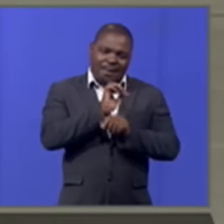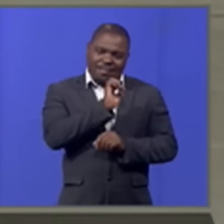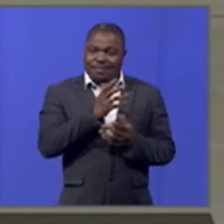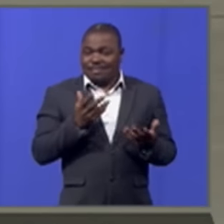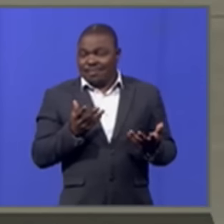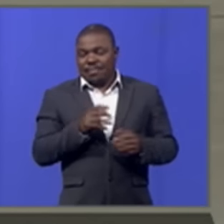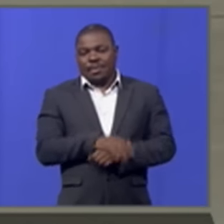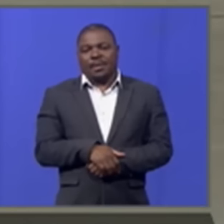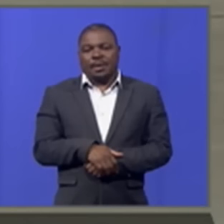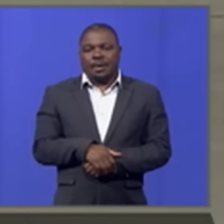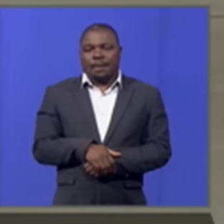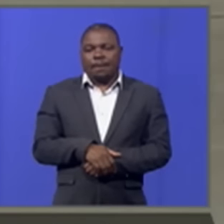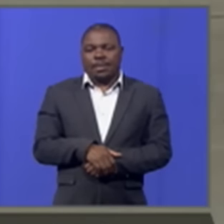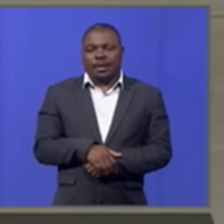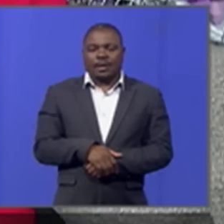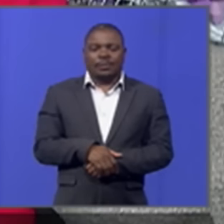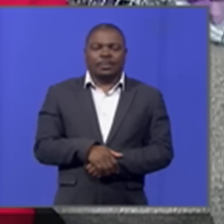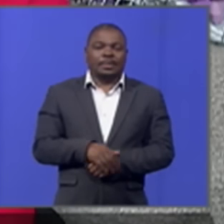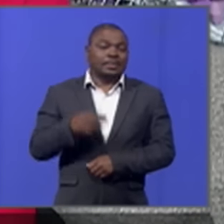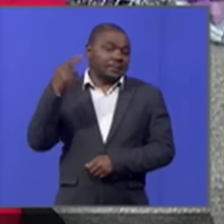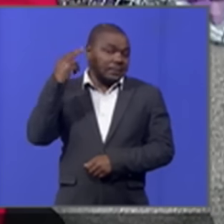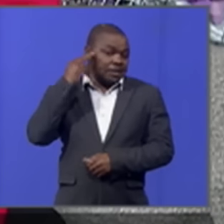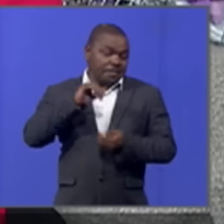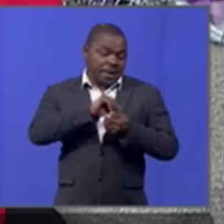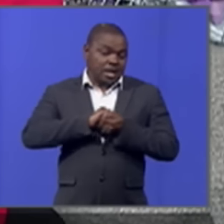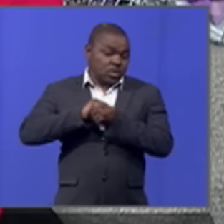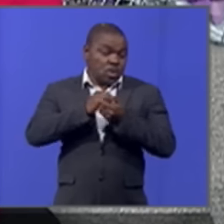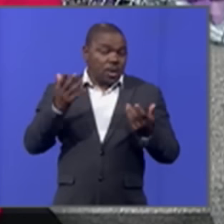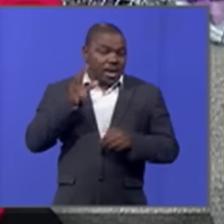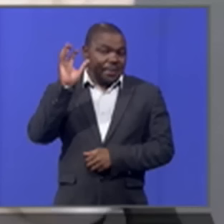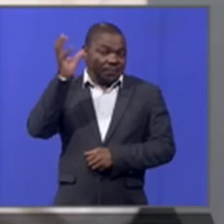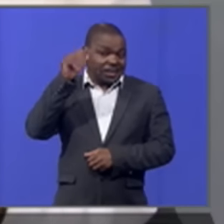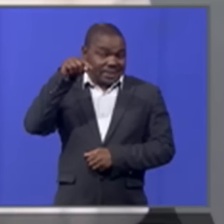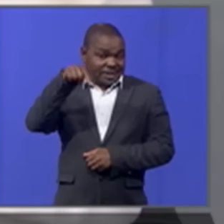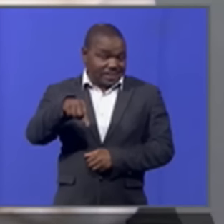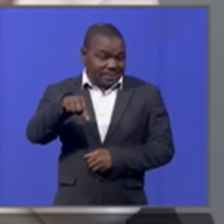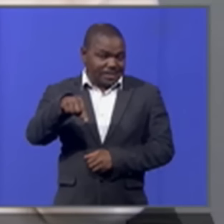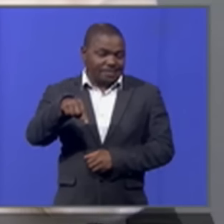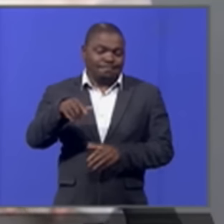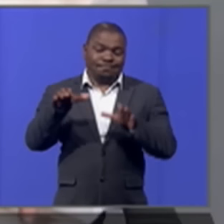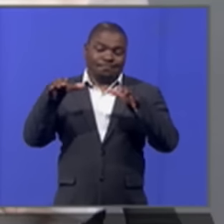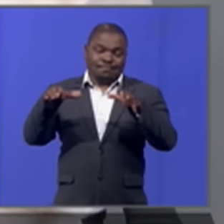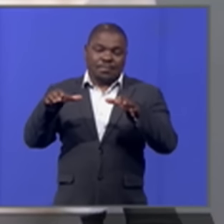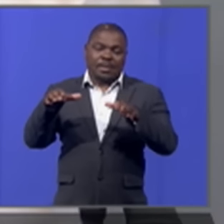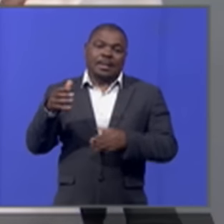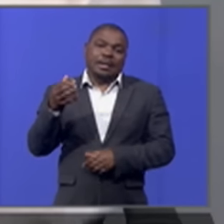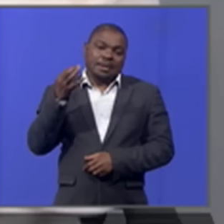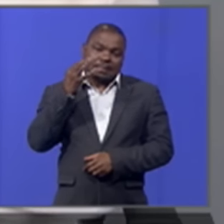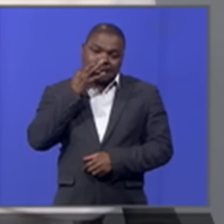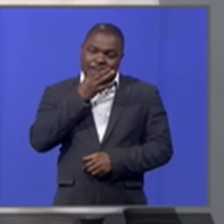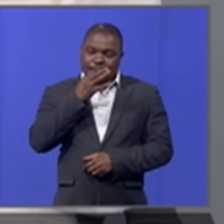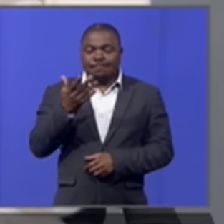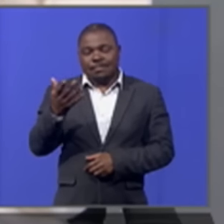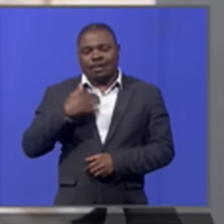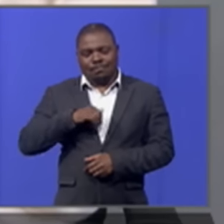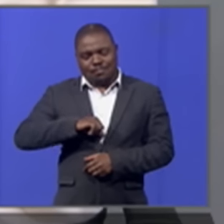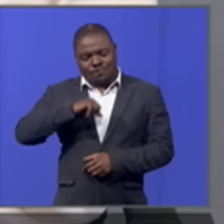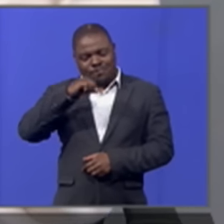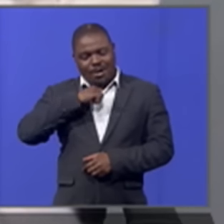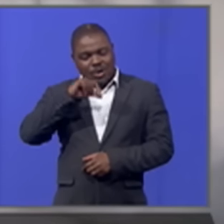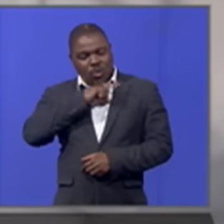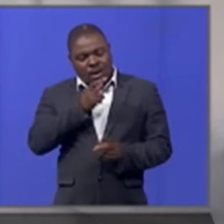does. Mokgatlo wa batho ba ba nang le bomomosusu kwa Free State kgotsa Free State Deaf Association wa re o ikgantsa